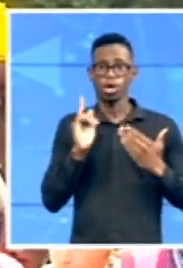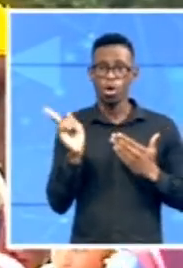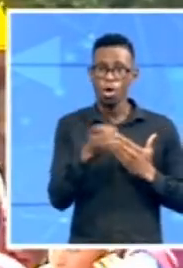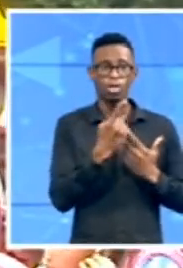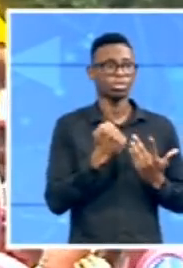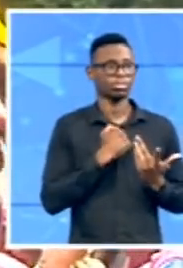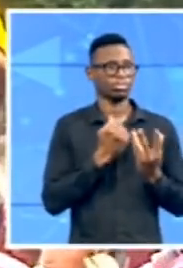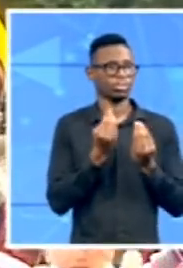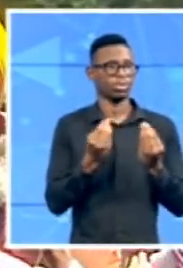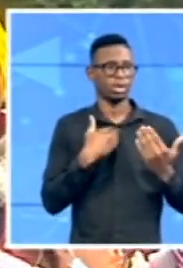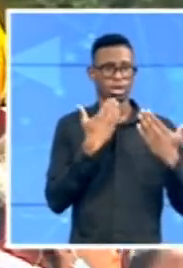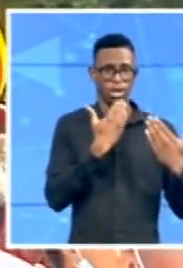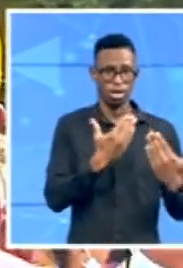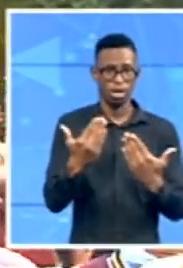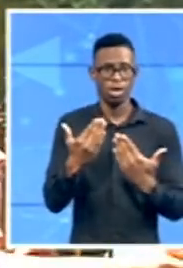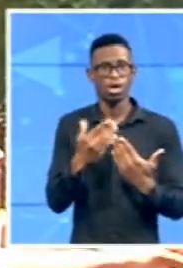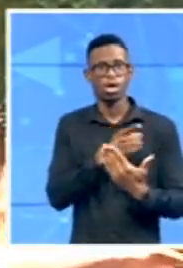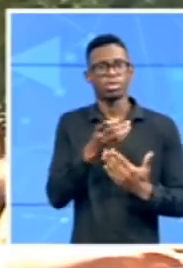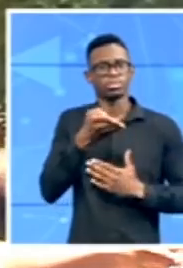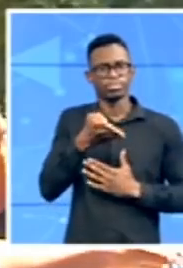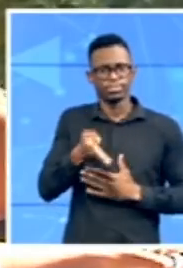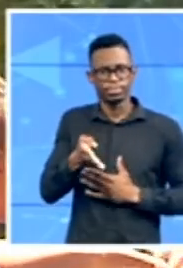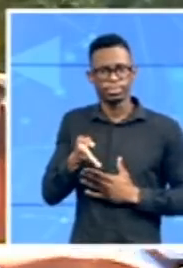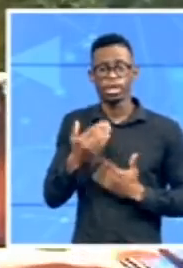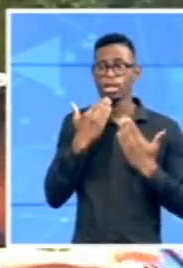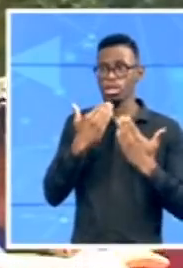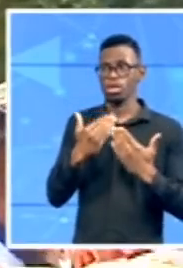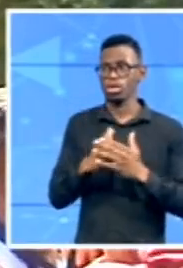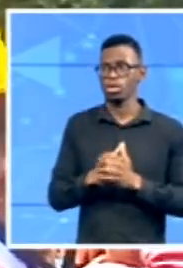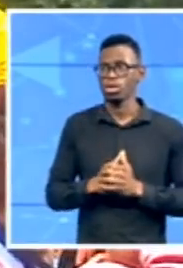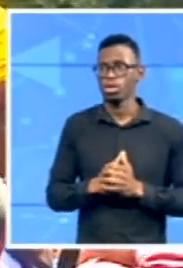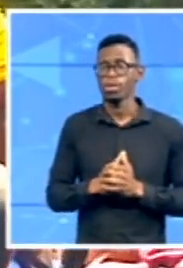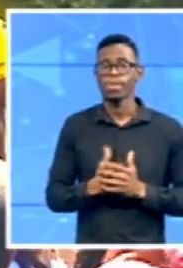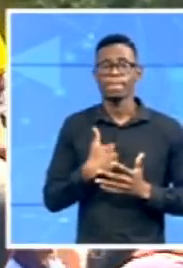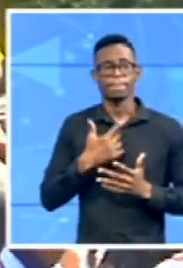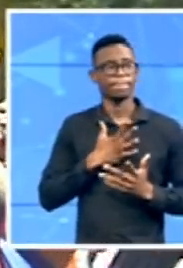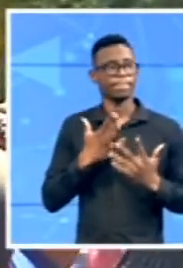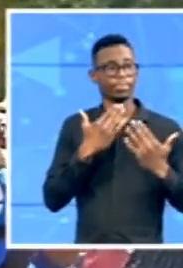for being, thank you. I want to,